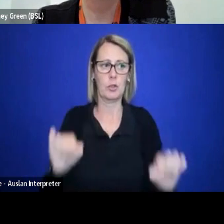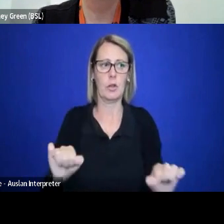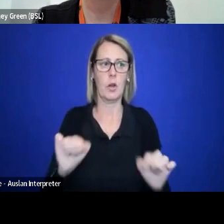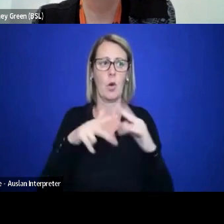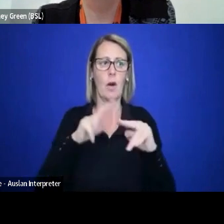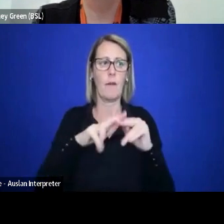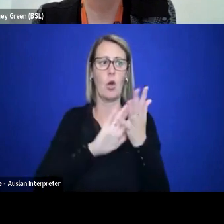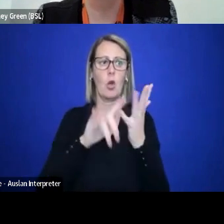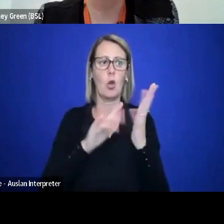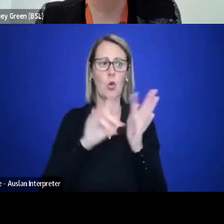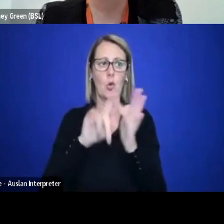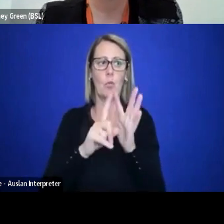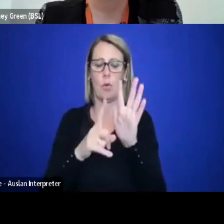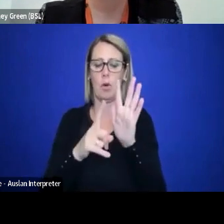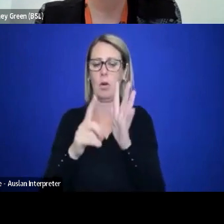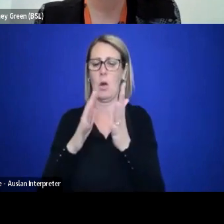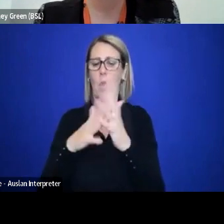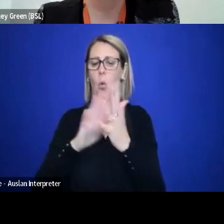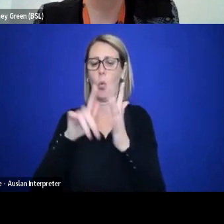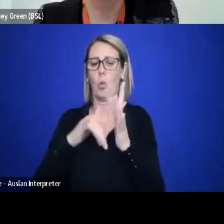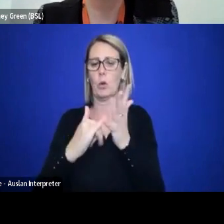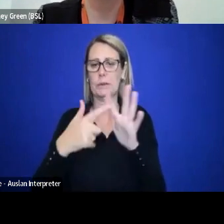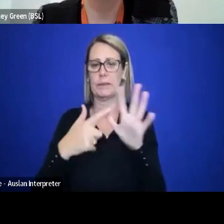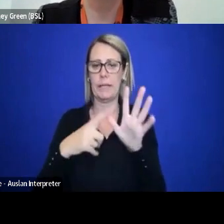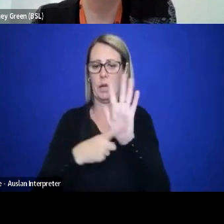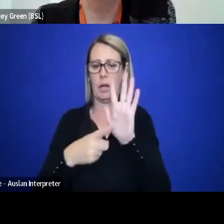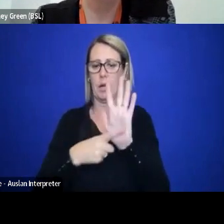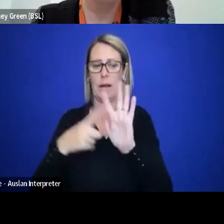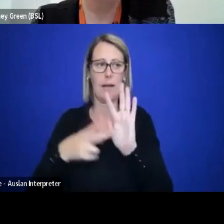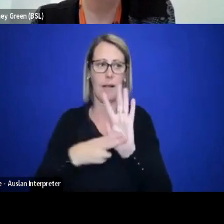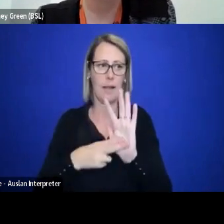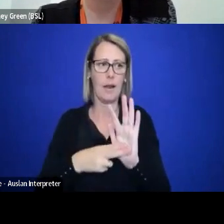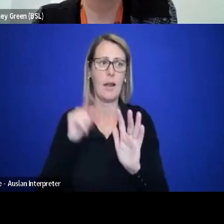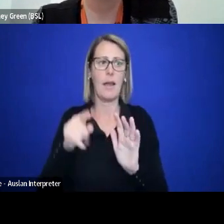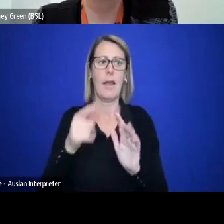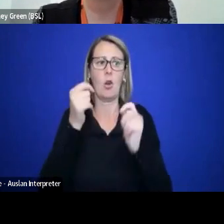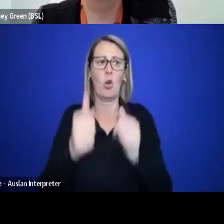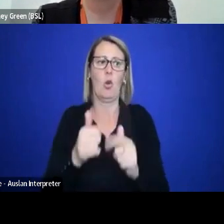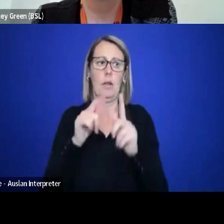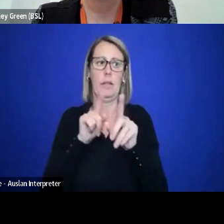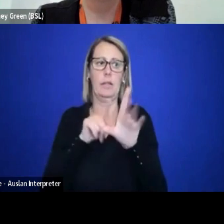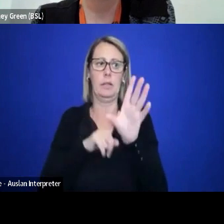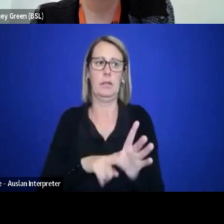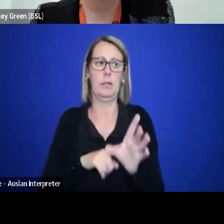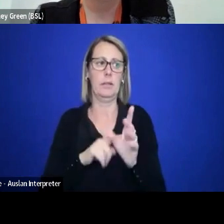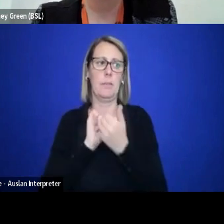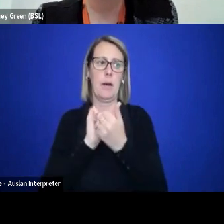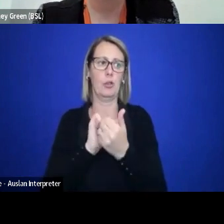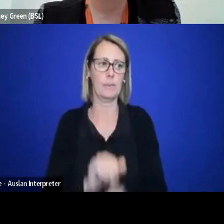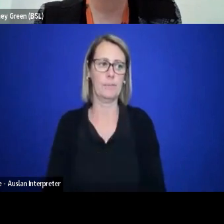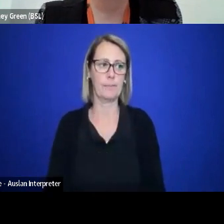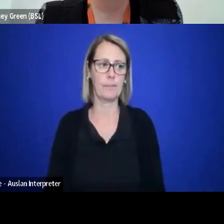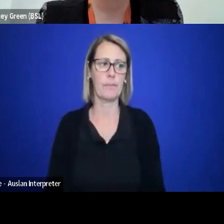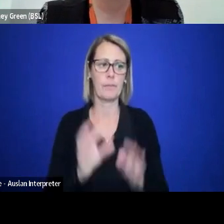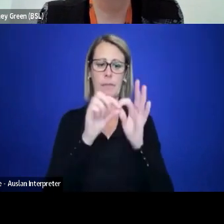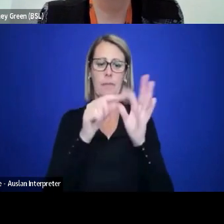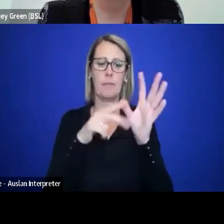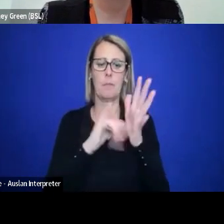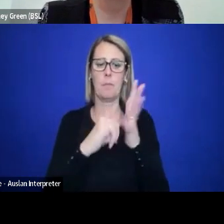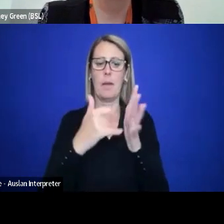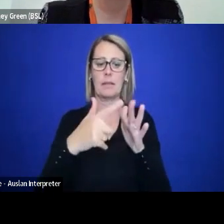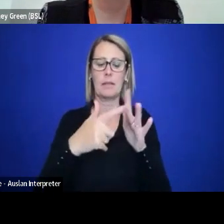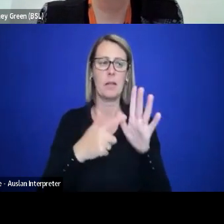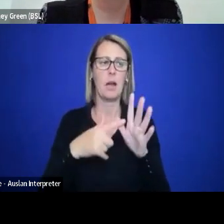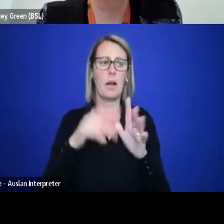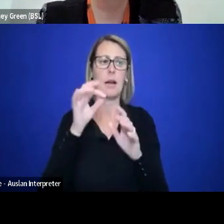Hume Whittlesea LEN and chair of Hume Early Years Partnership. Banksia Gardens is one of the Brotherhood of